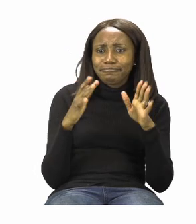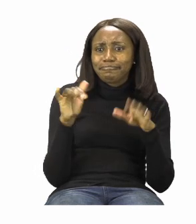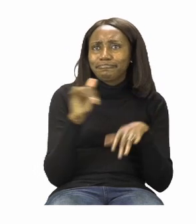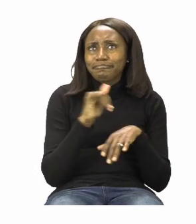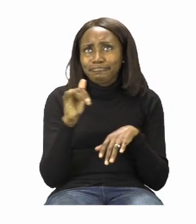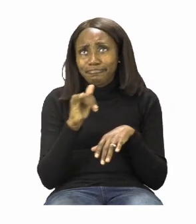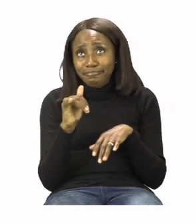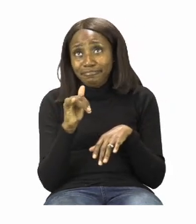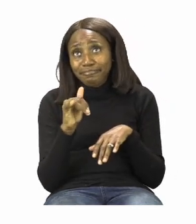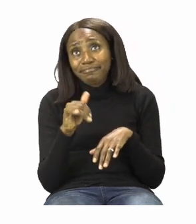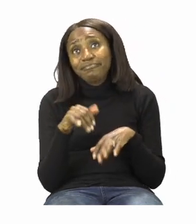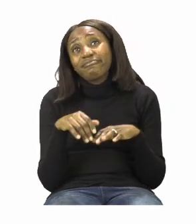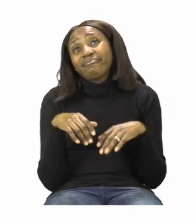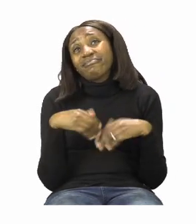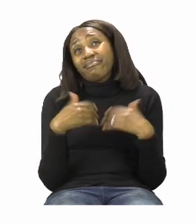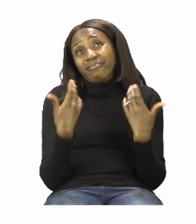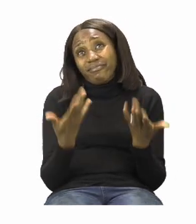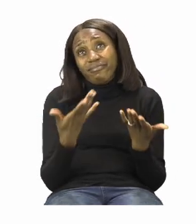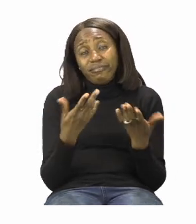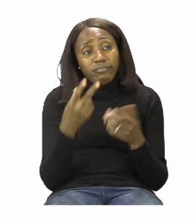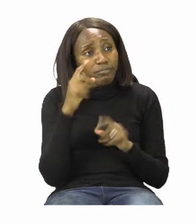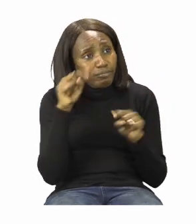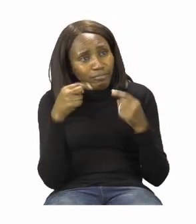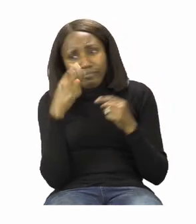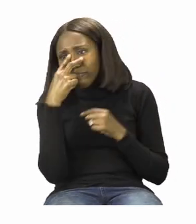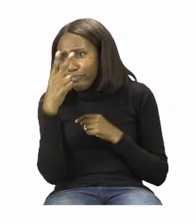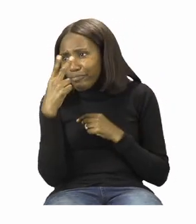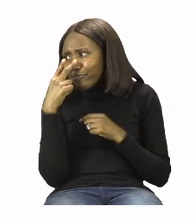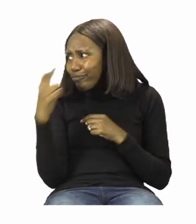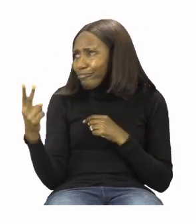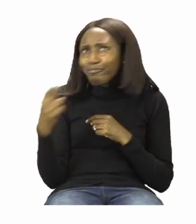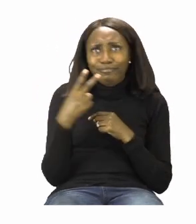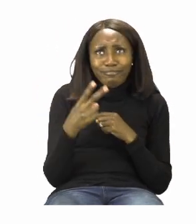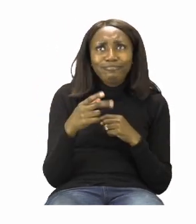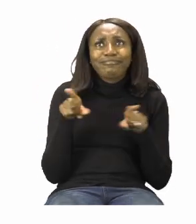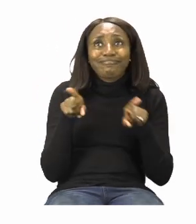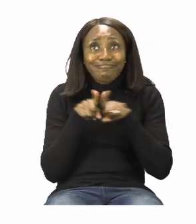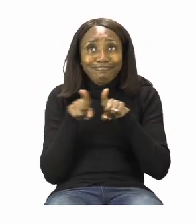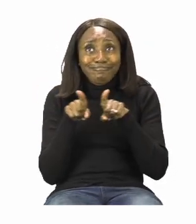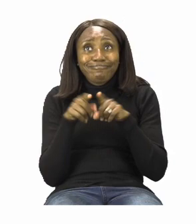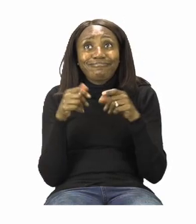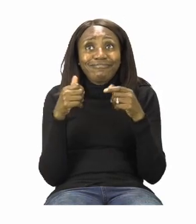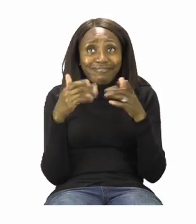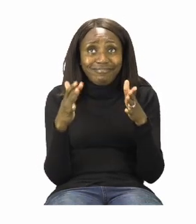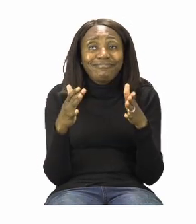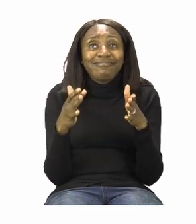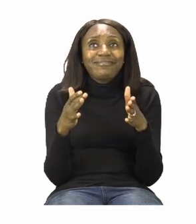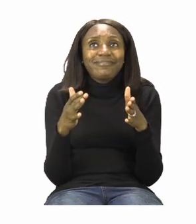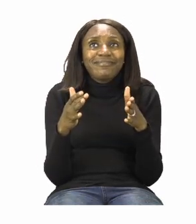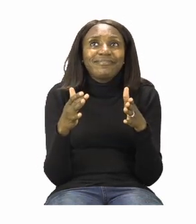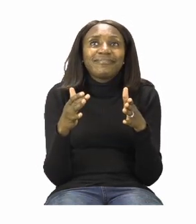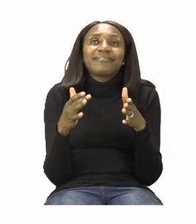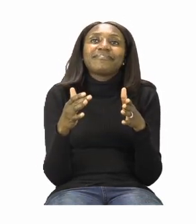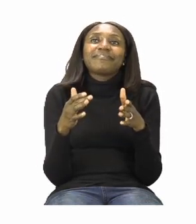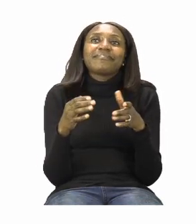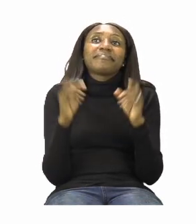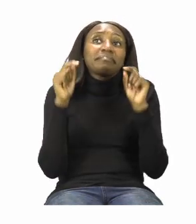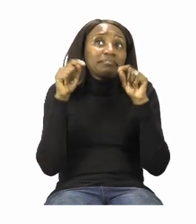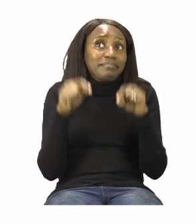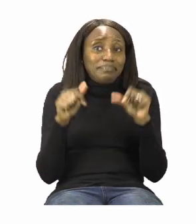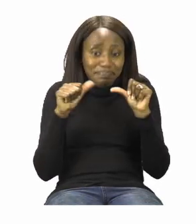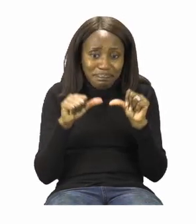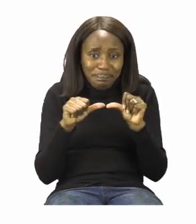names or you can use items that we find around the house. For now, let's move on to the